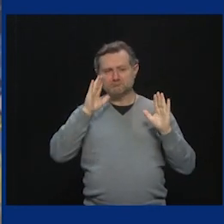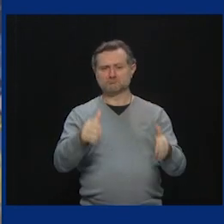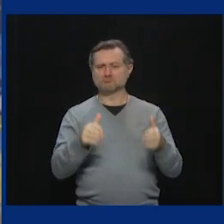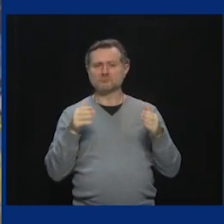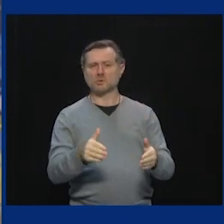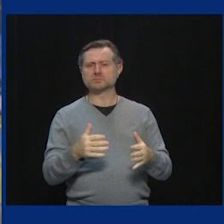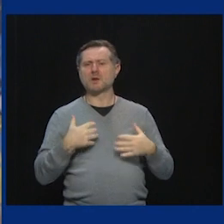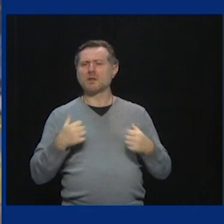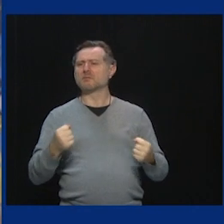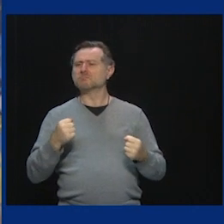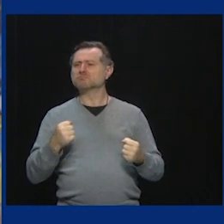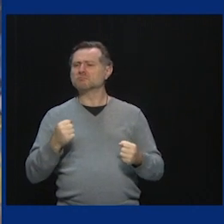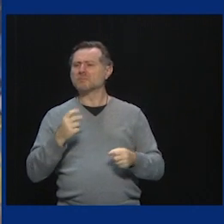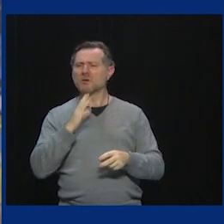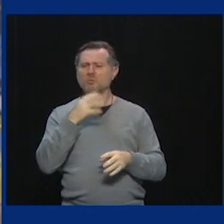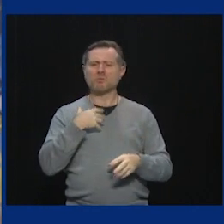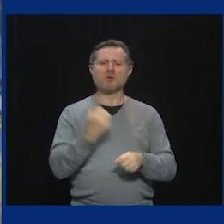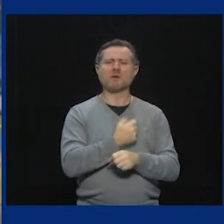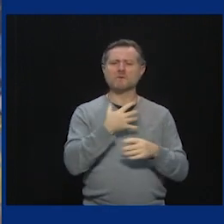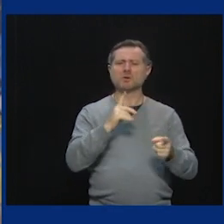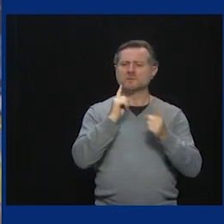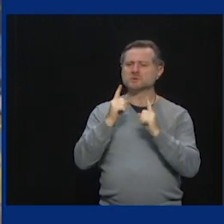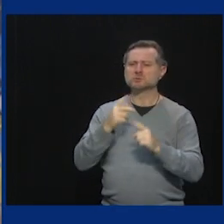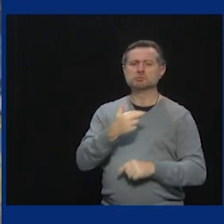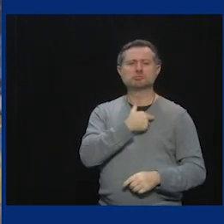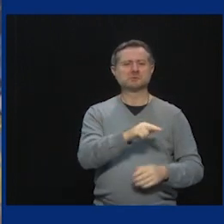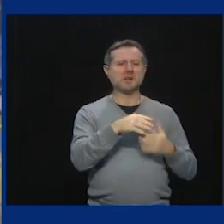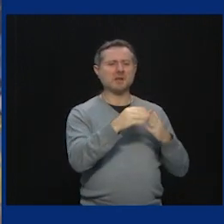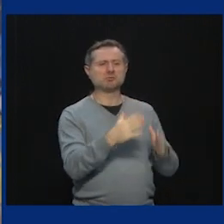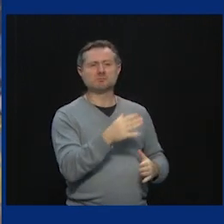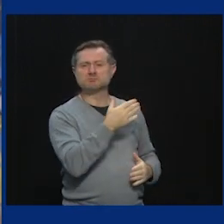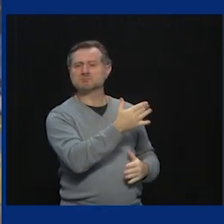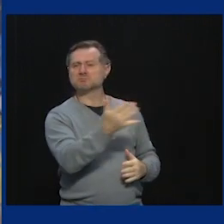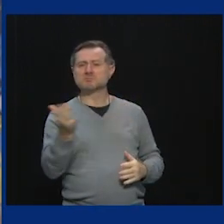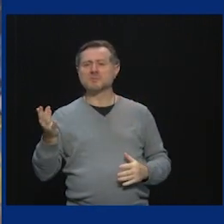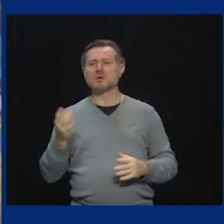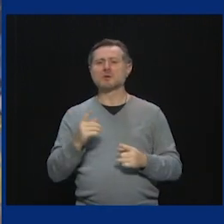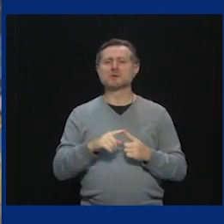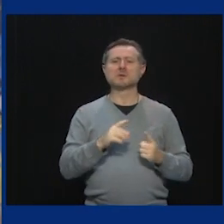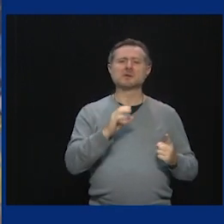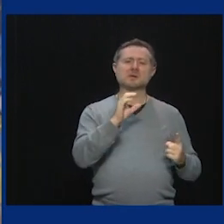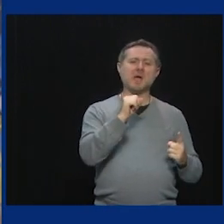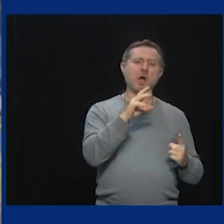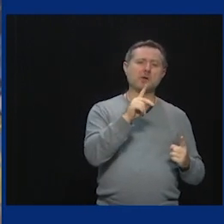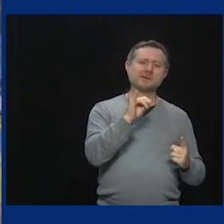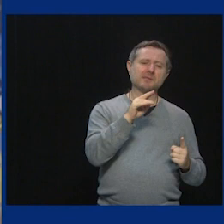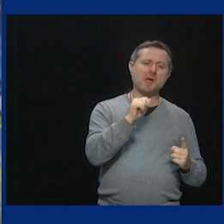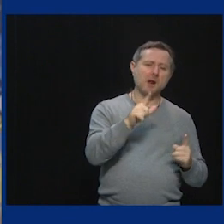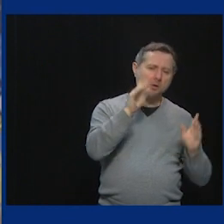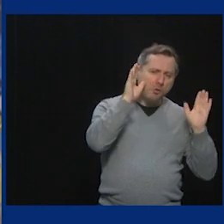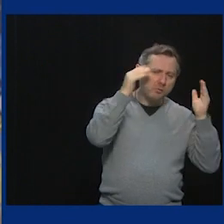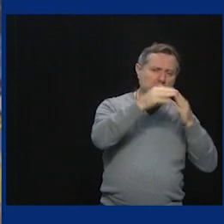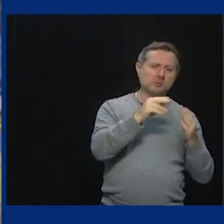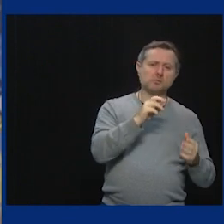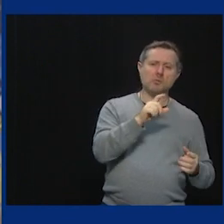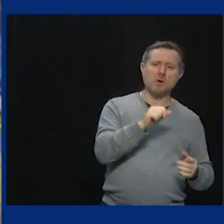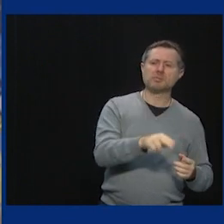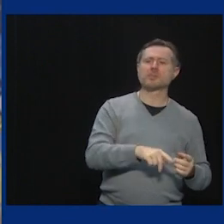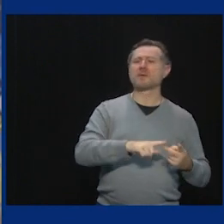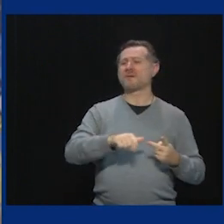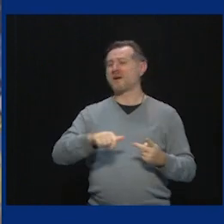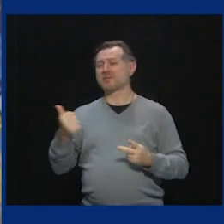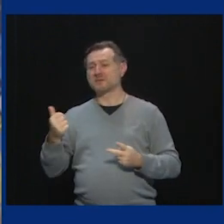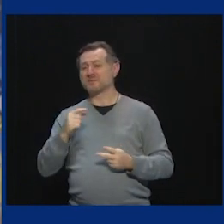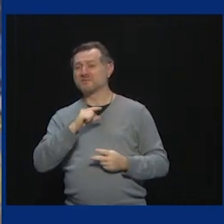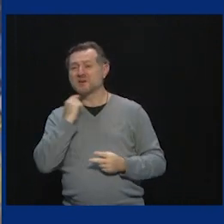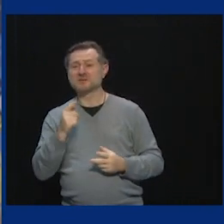conversations with our religious leaders. I know Cardinal Dolan and all the bishops of New York, for example, have said that they're not granting any